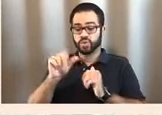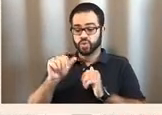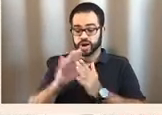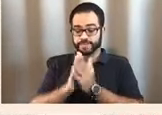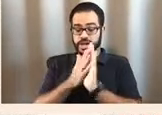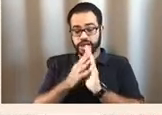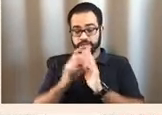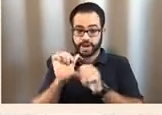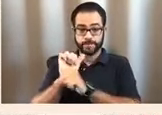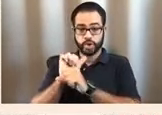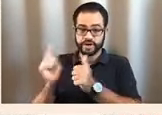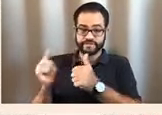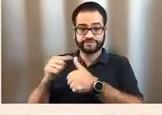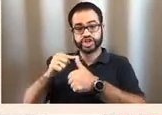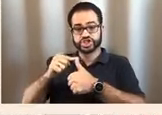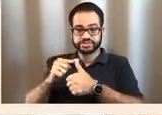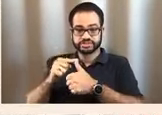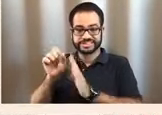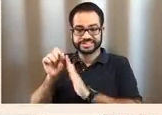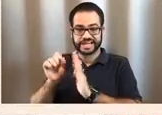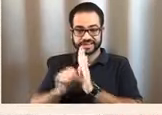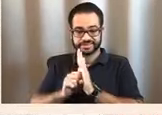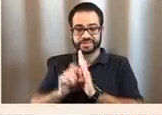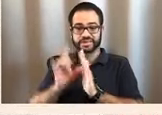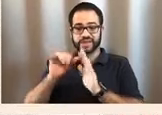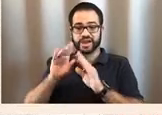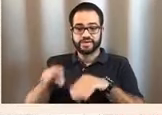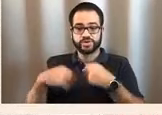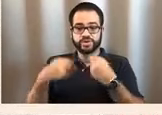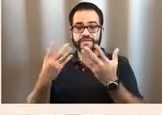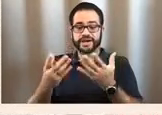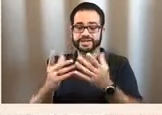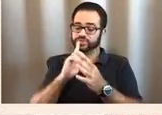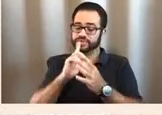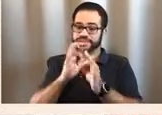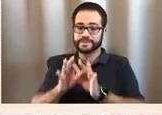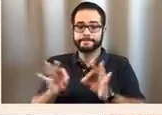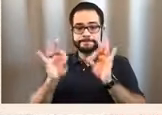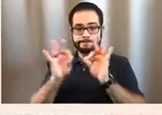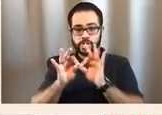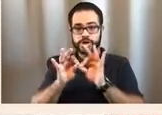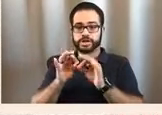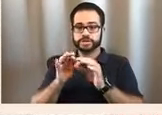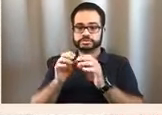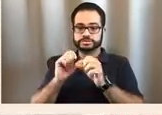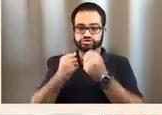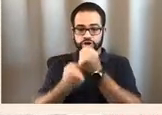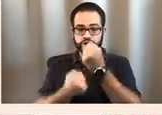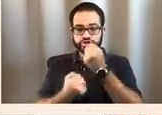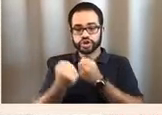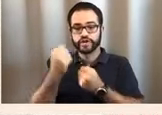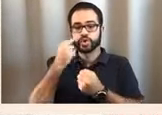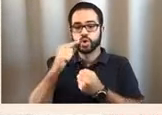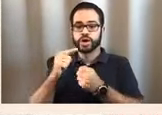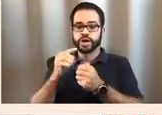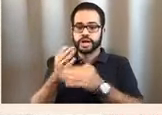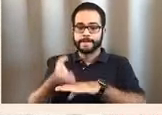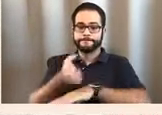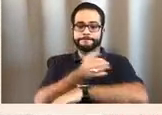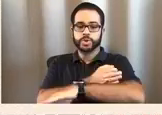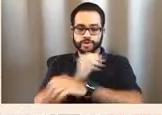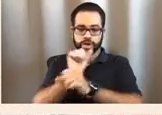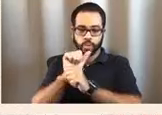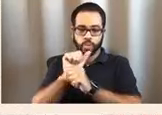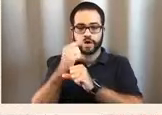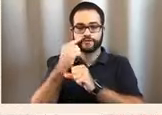Employment First Act provides the official framework for a long-time commitment to improving employment outcomes for individuals with disabilities in this